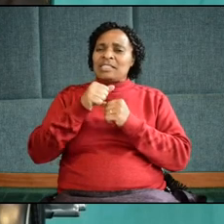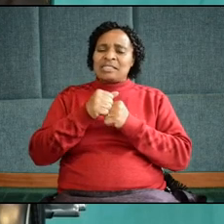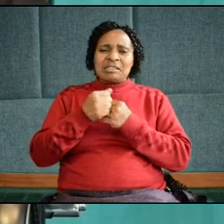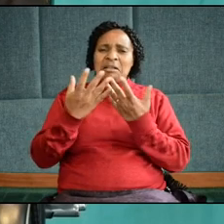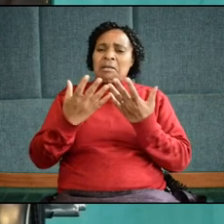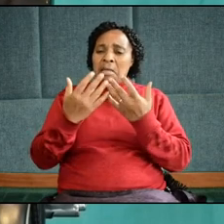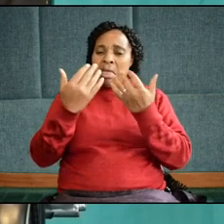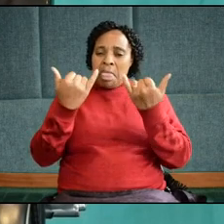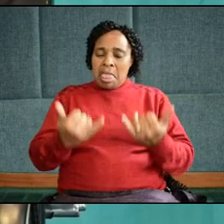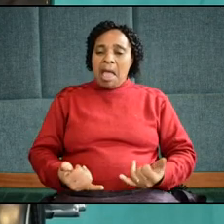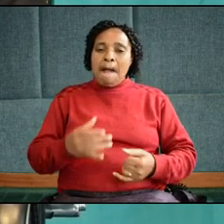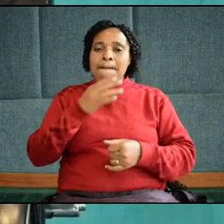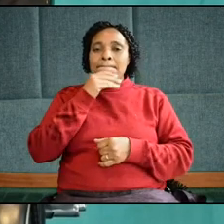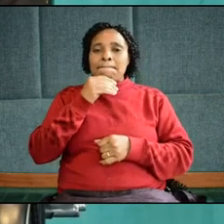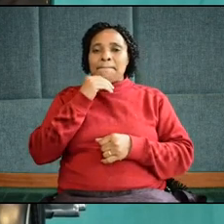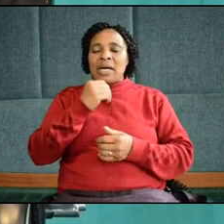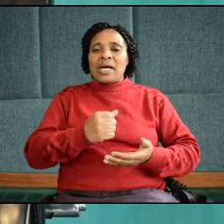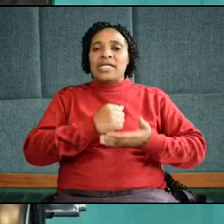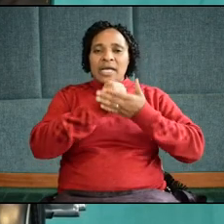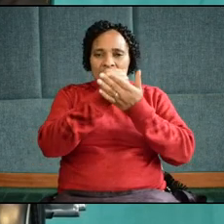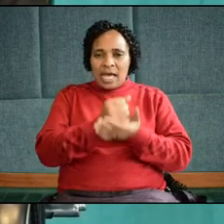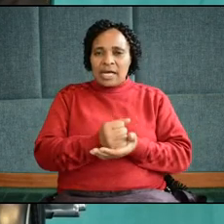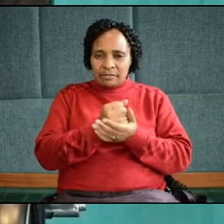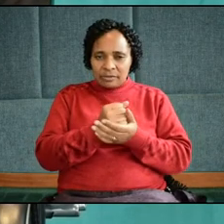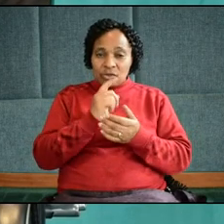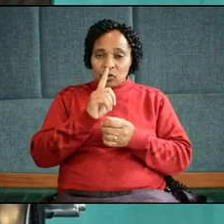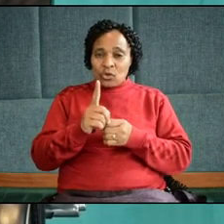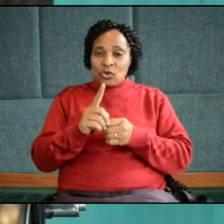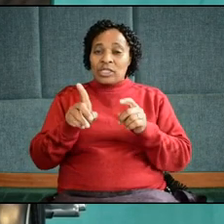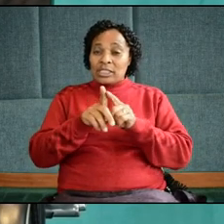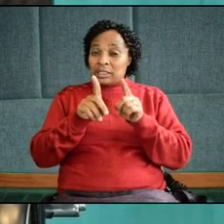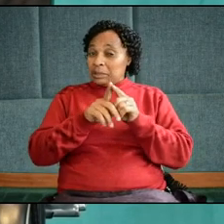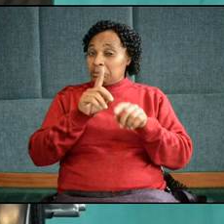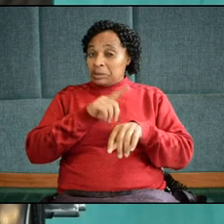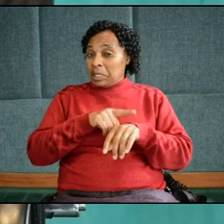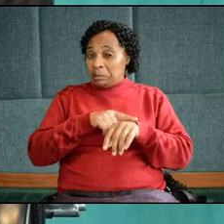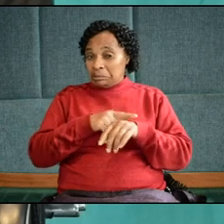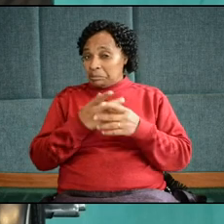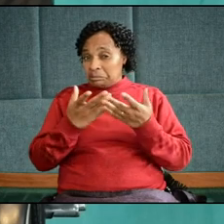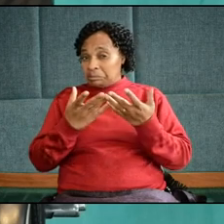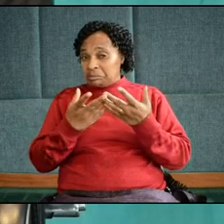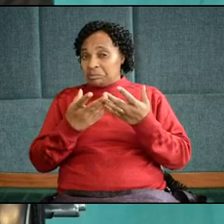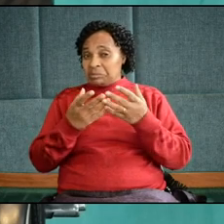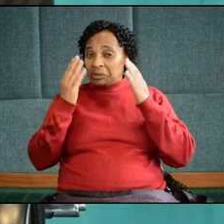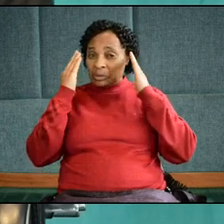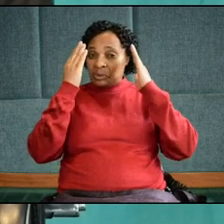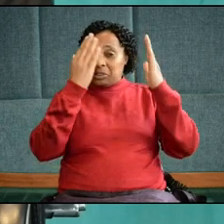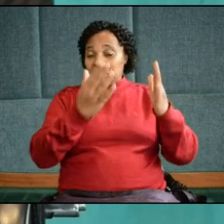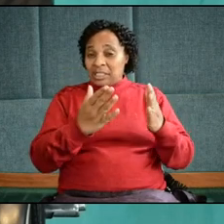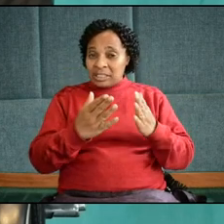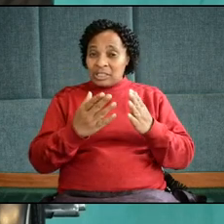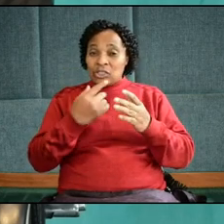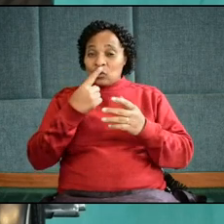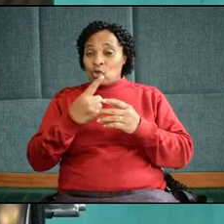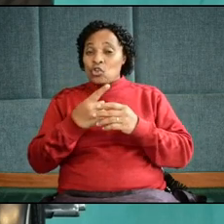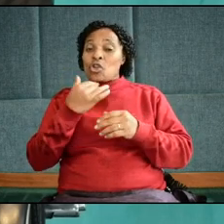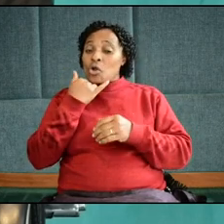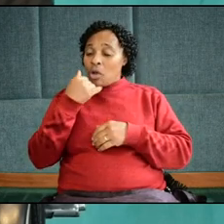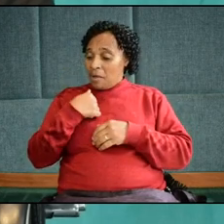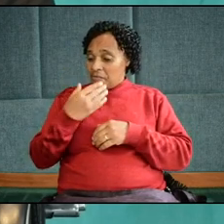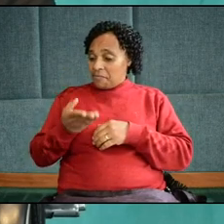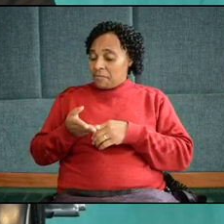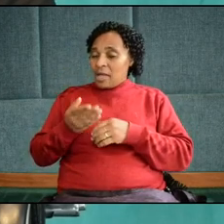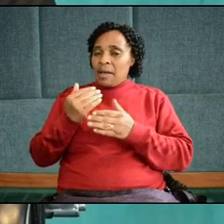a young man helped a store, even though his conscience told him it was wrong.